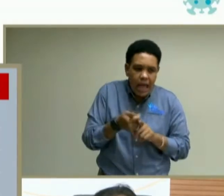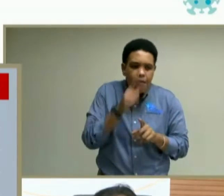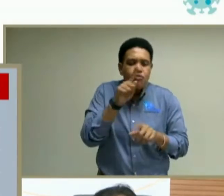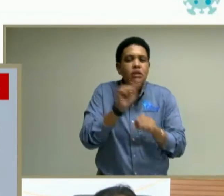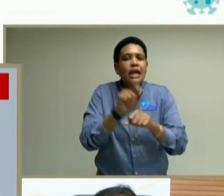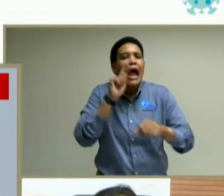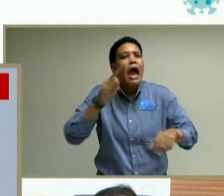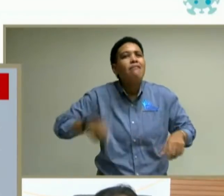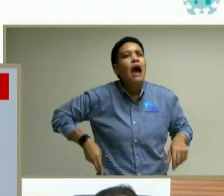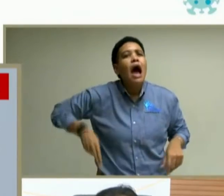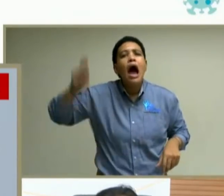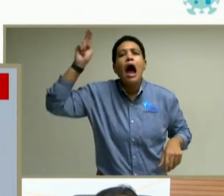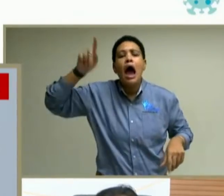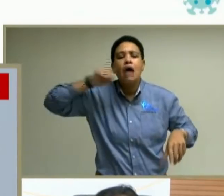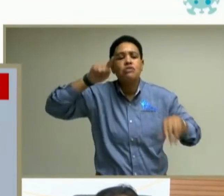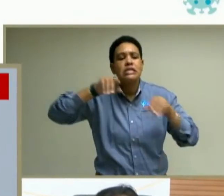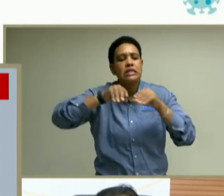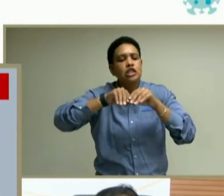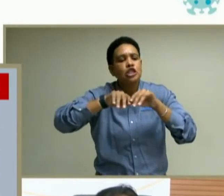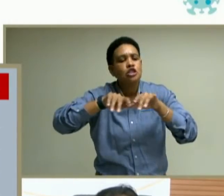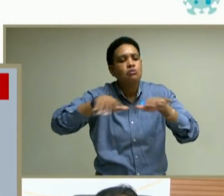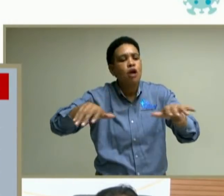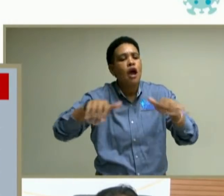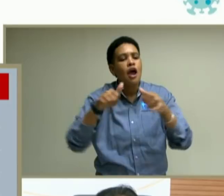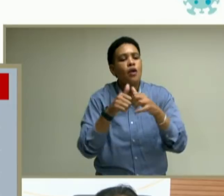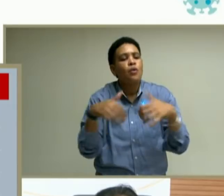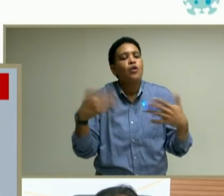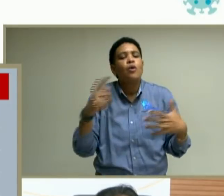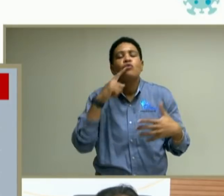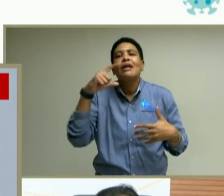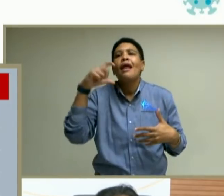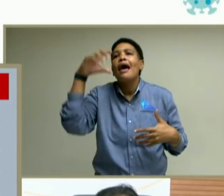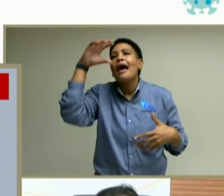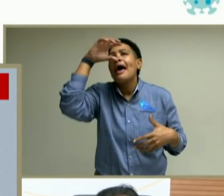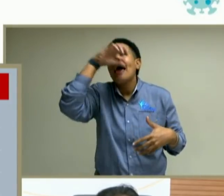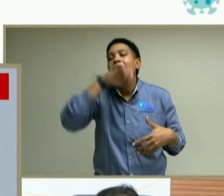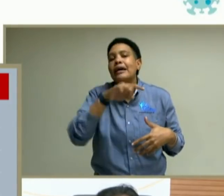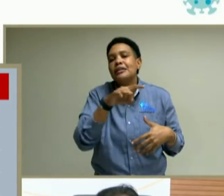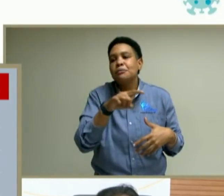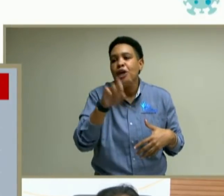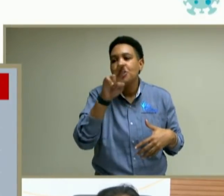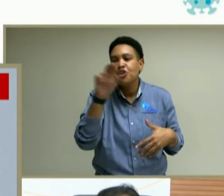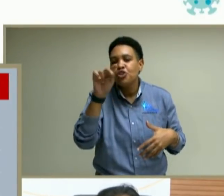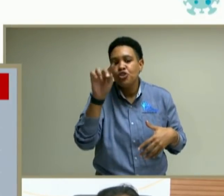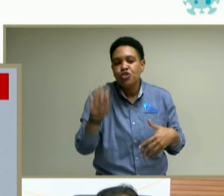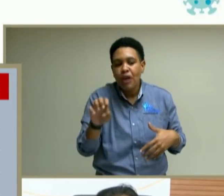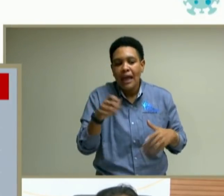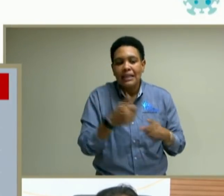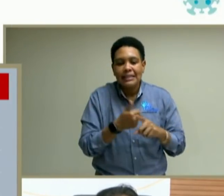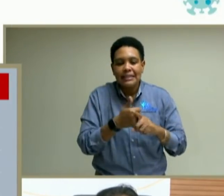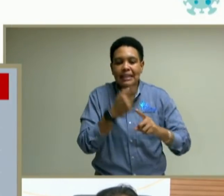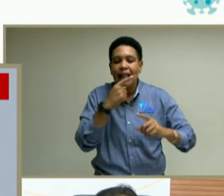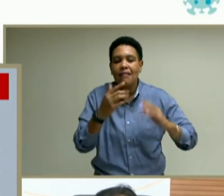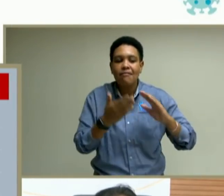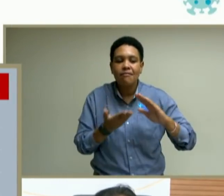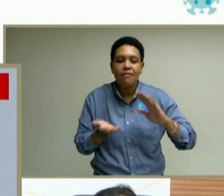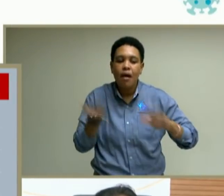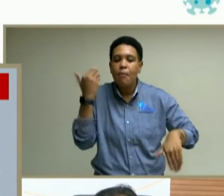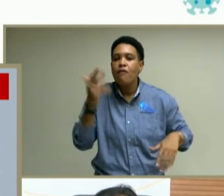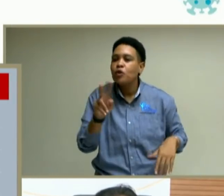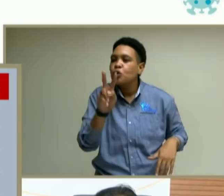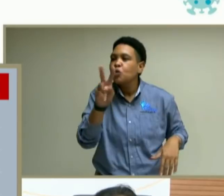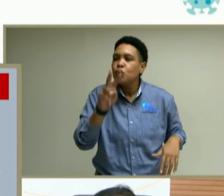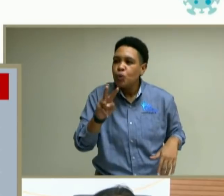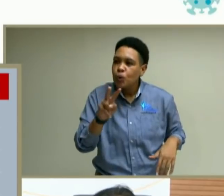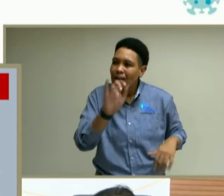certainly a higher degree of spread with the estimated reproductive rate going above 2